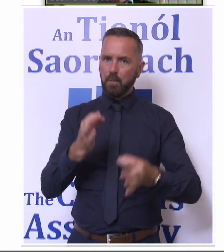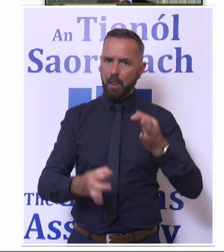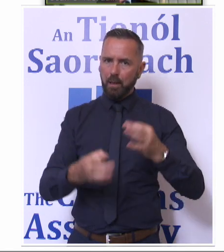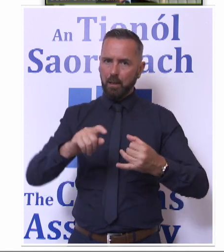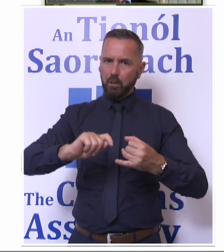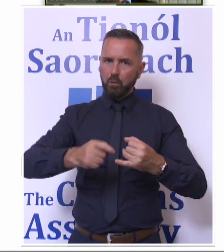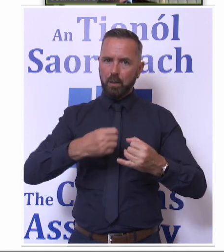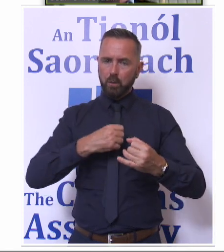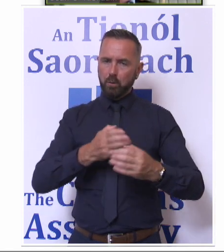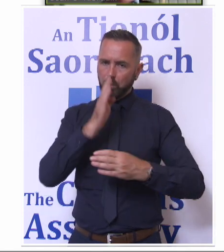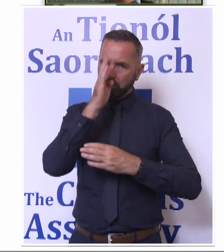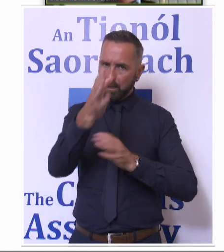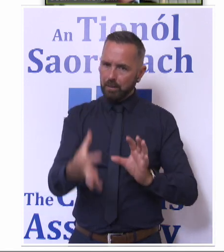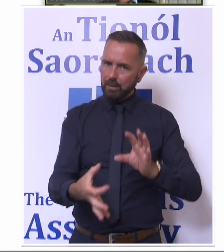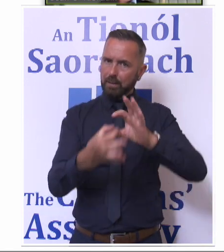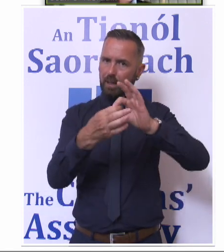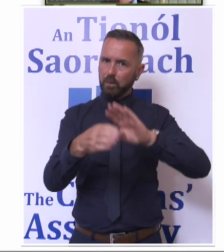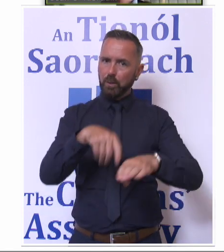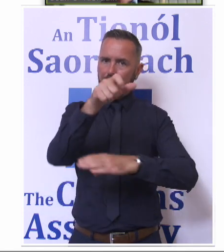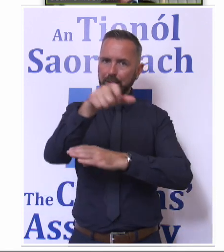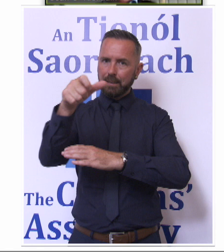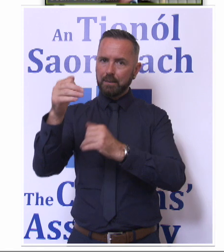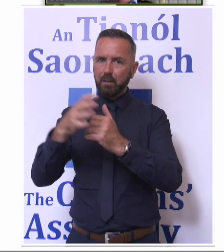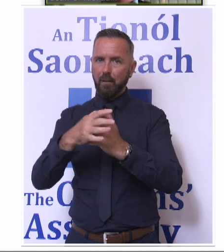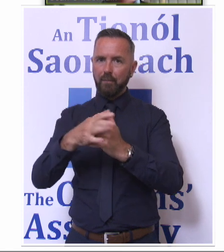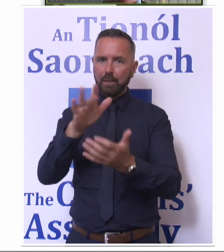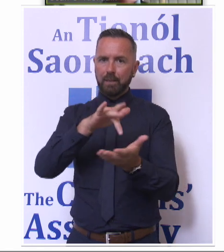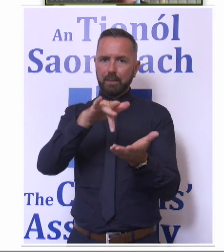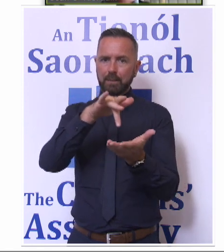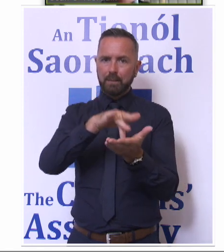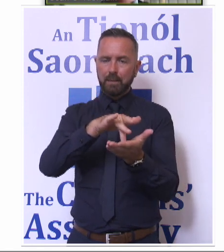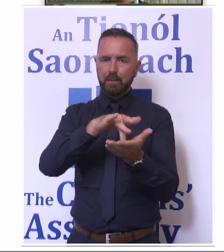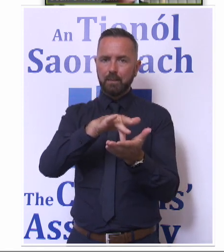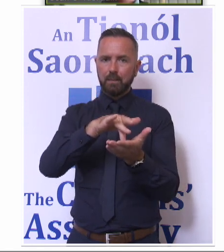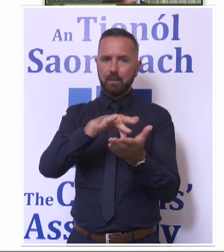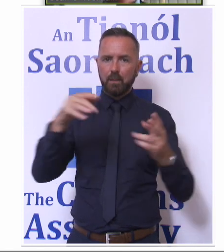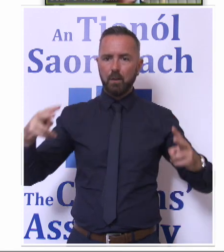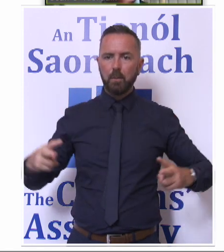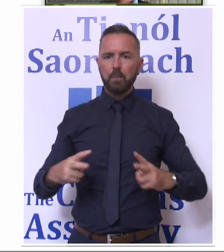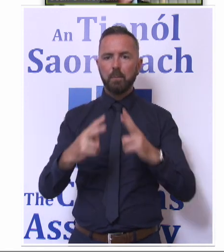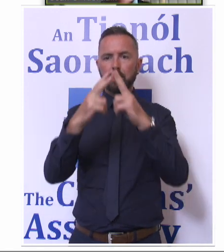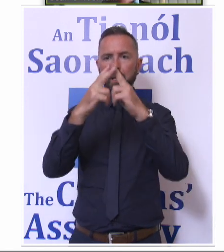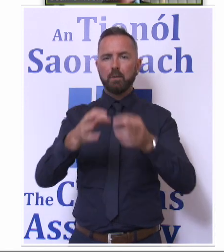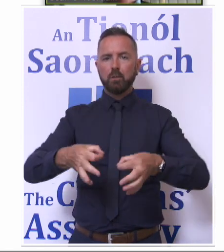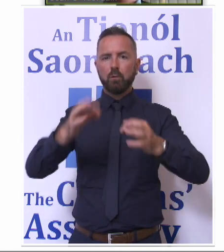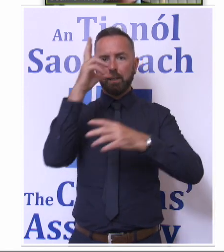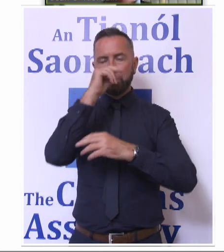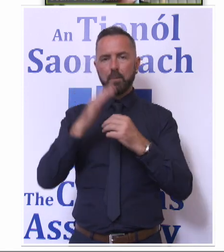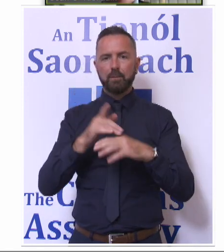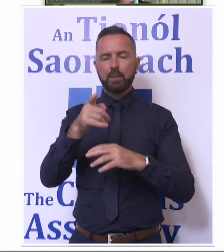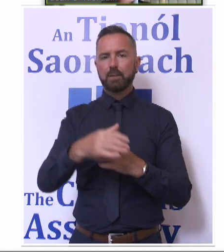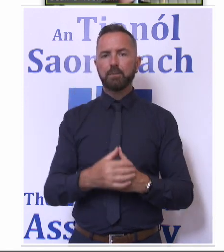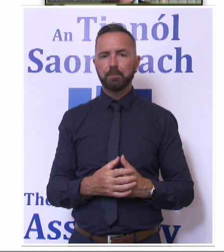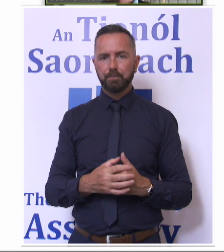and directly engage with the citizens of the city. And Paris has been an outstanding example of this. They've set it